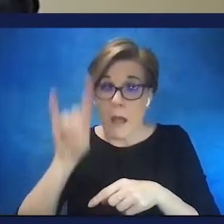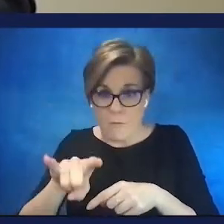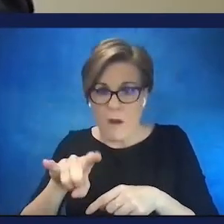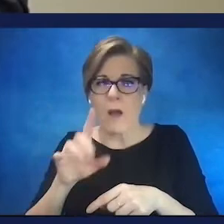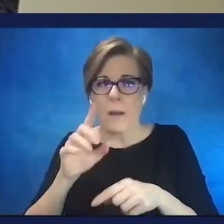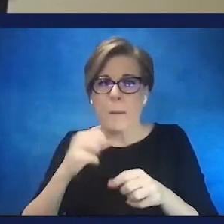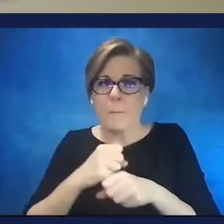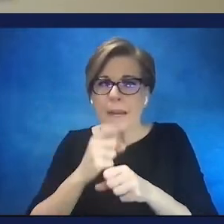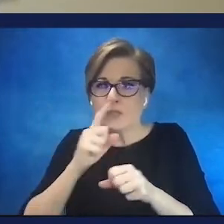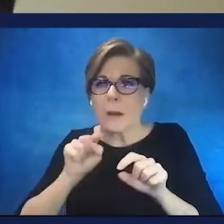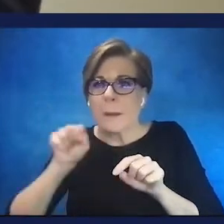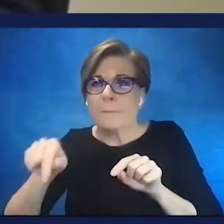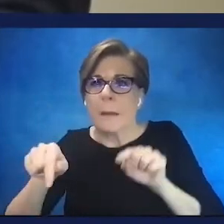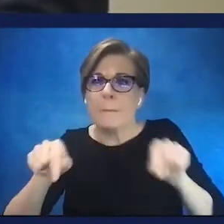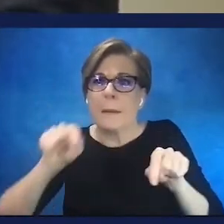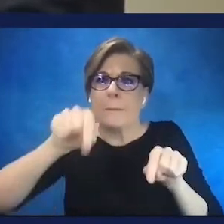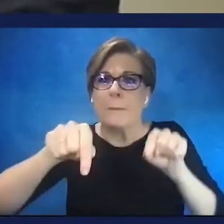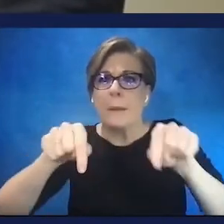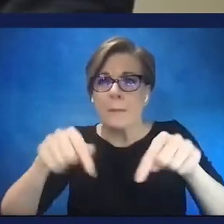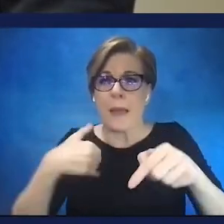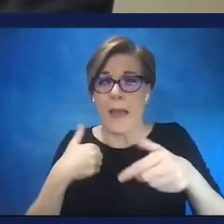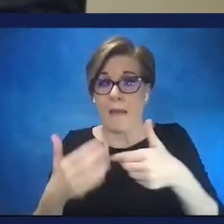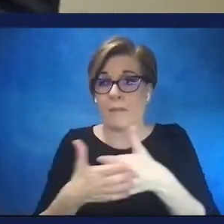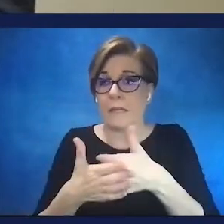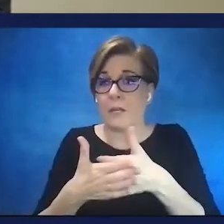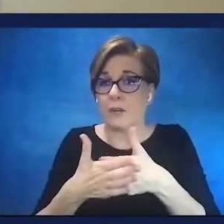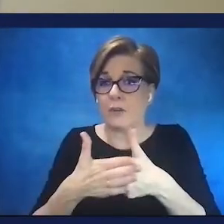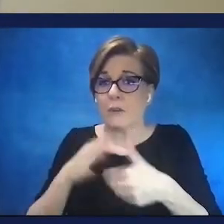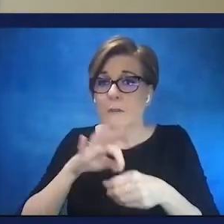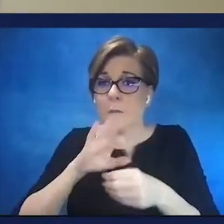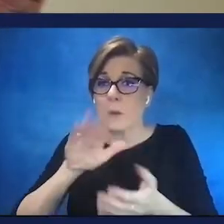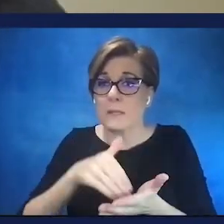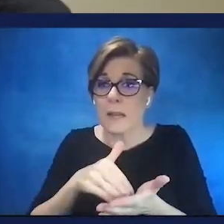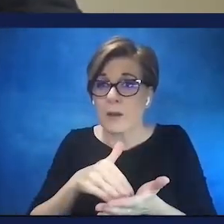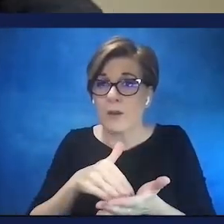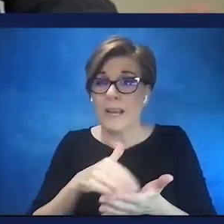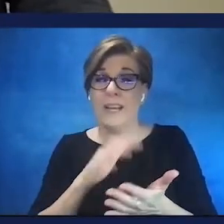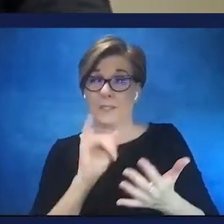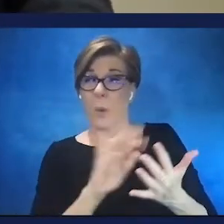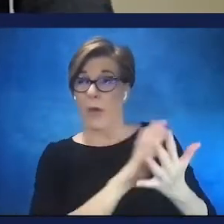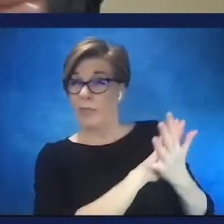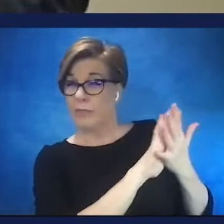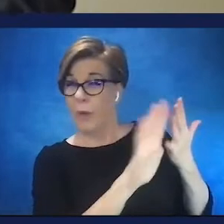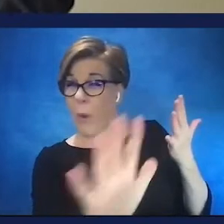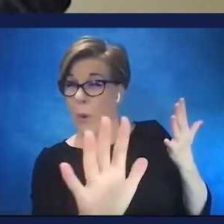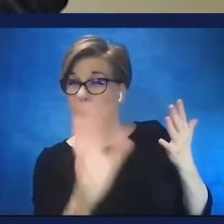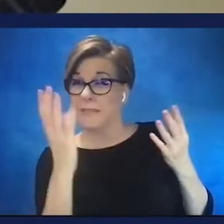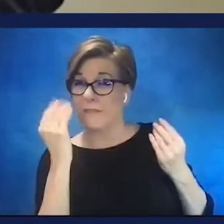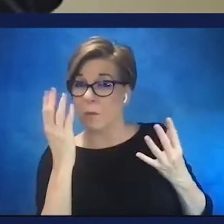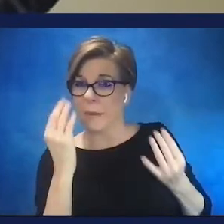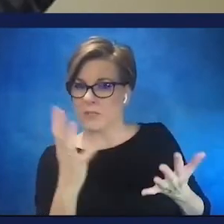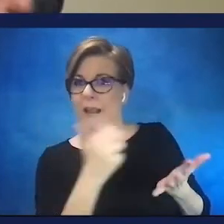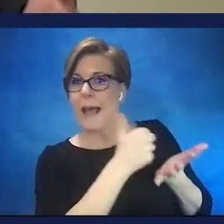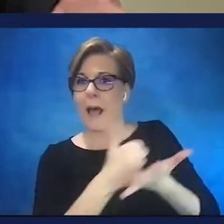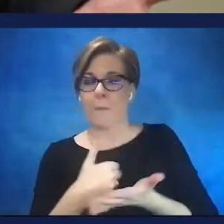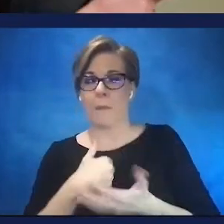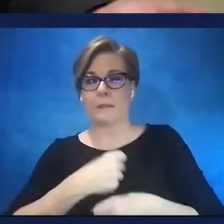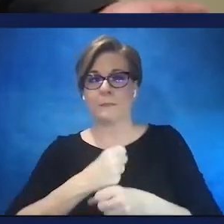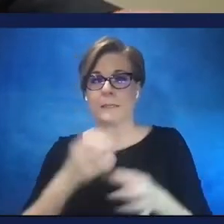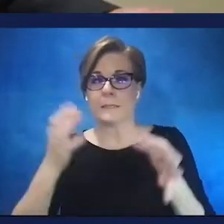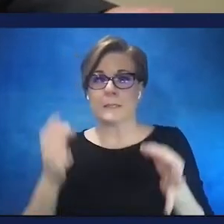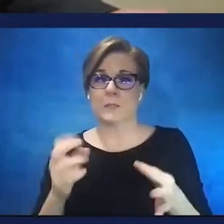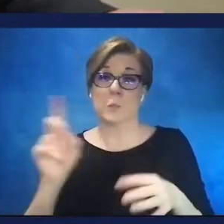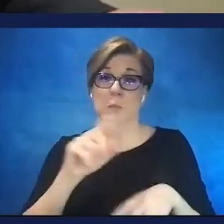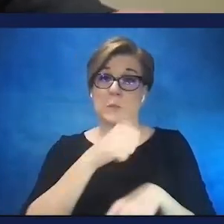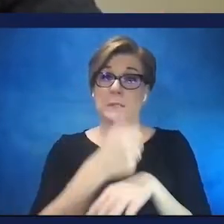drive. So these are just some of the vast amount of information we're using to make informed decisions on where to place